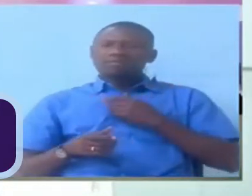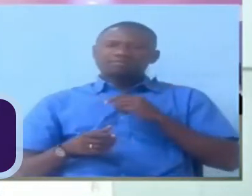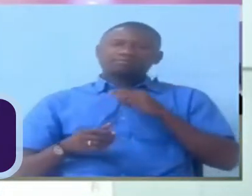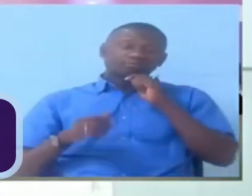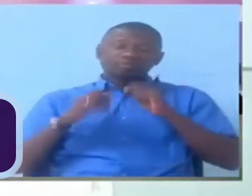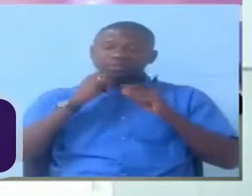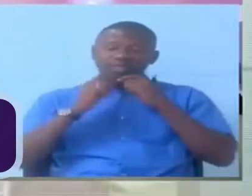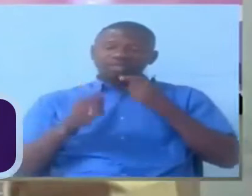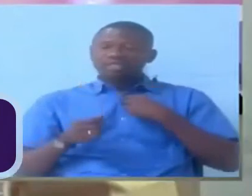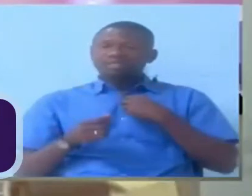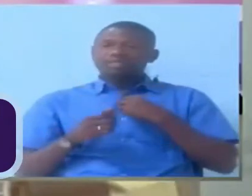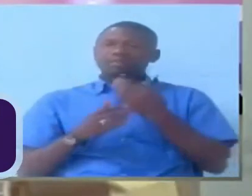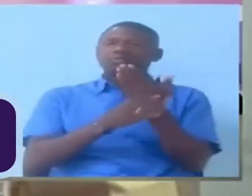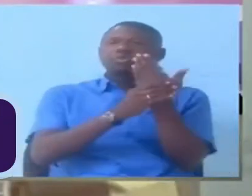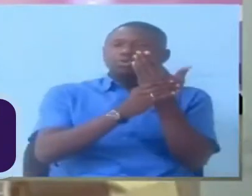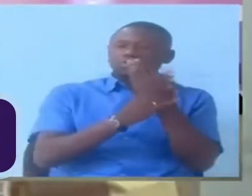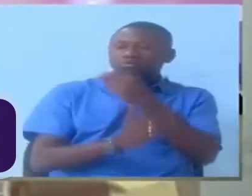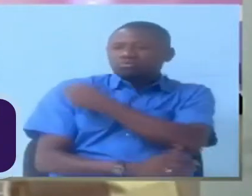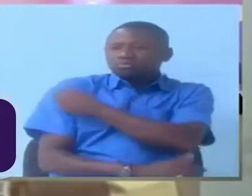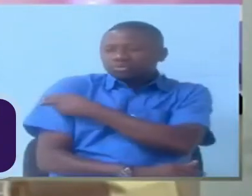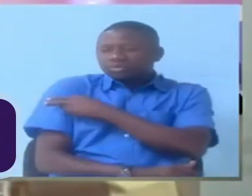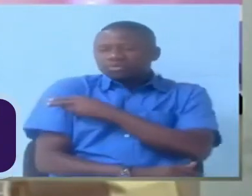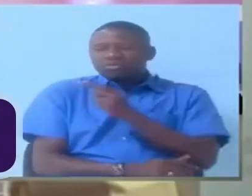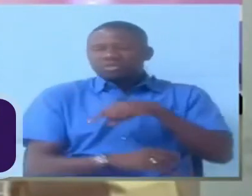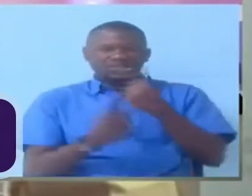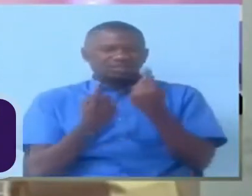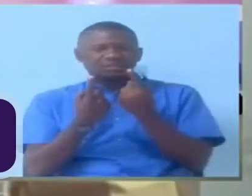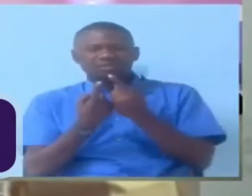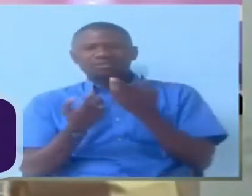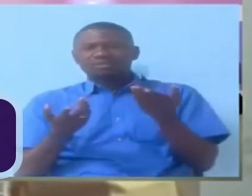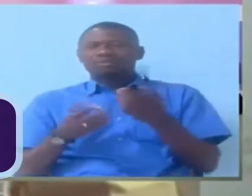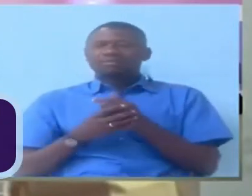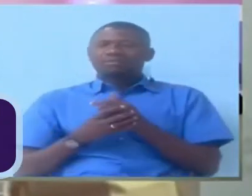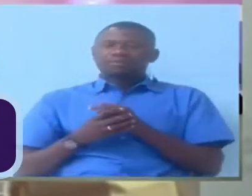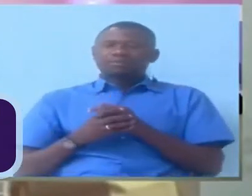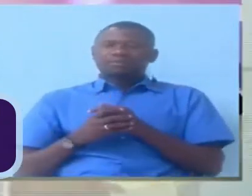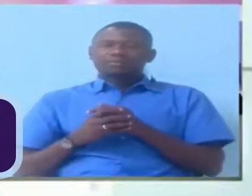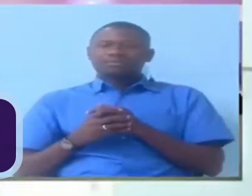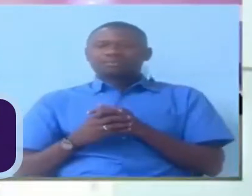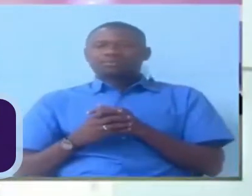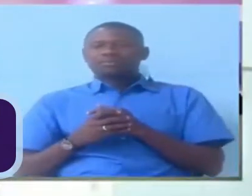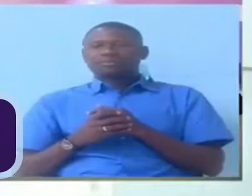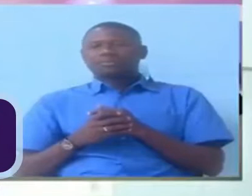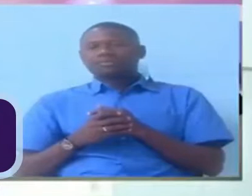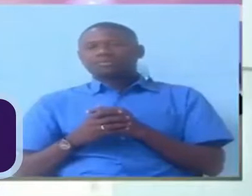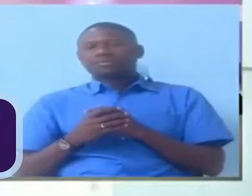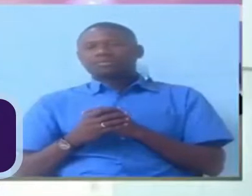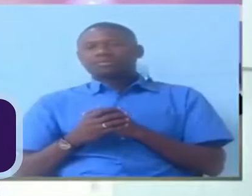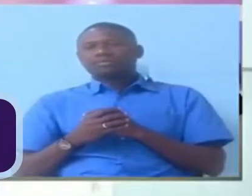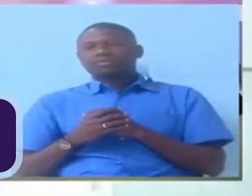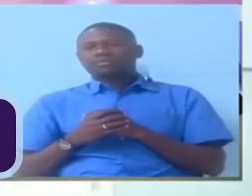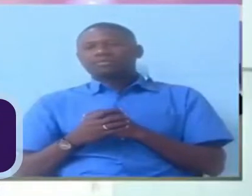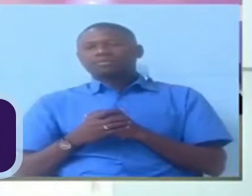sojar bunda la yirko mu menti fo ye O level makamo soto londo la karola. And you must also